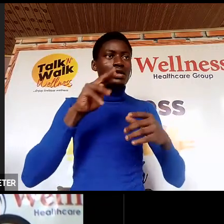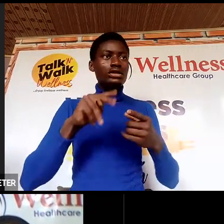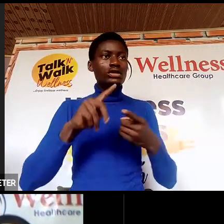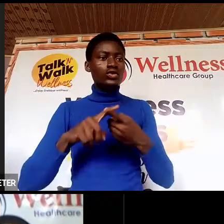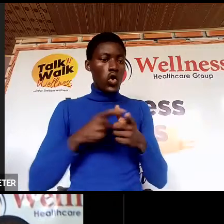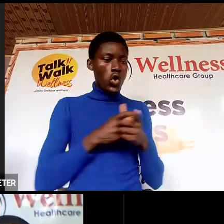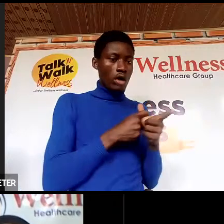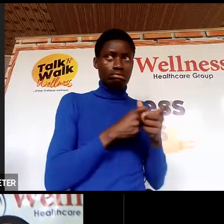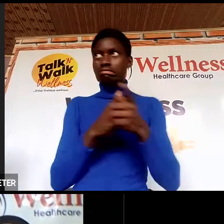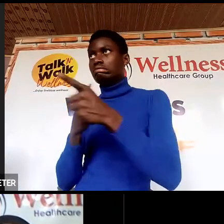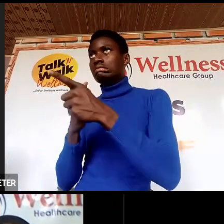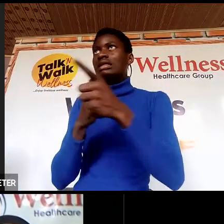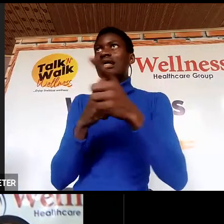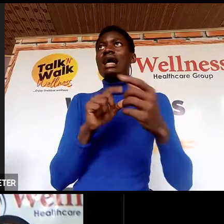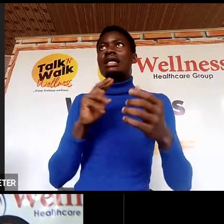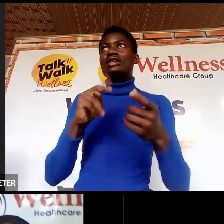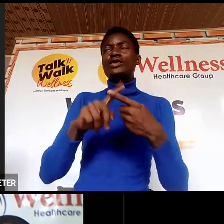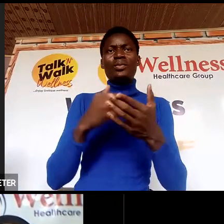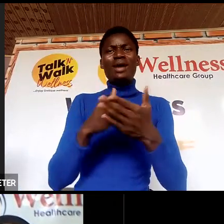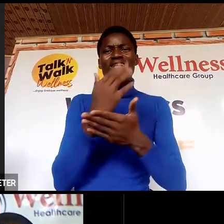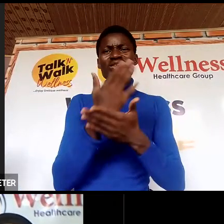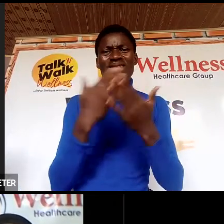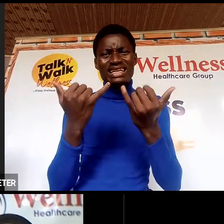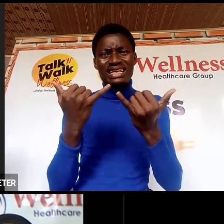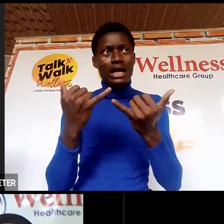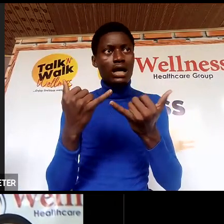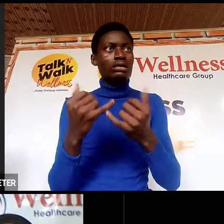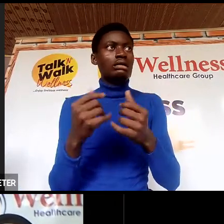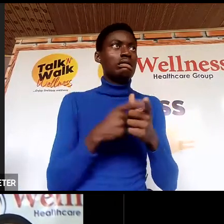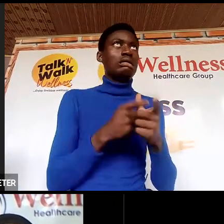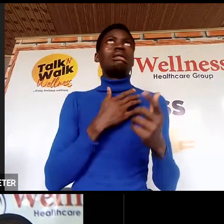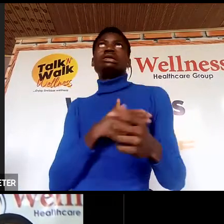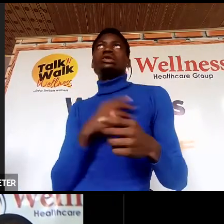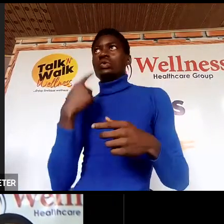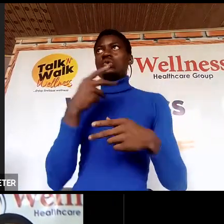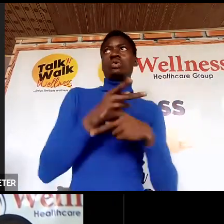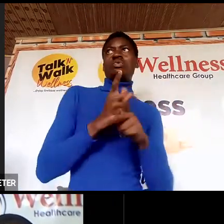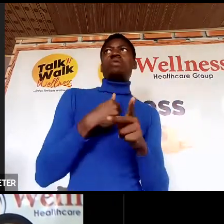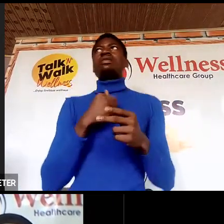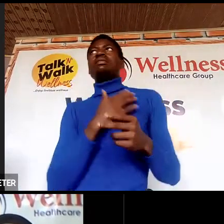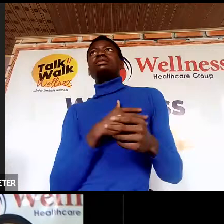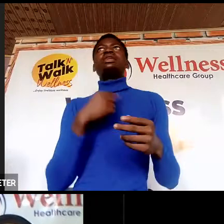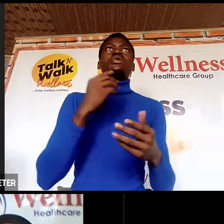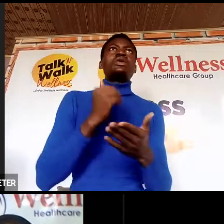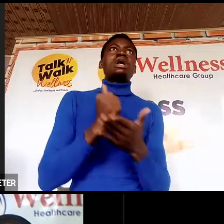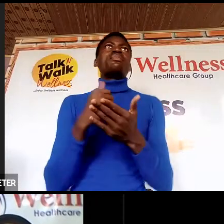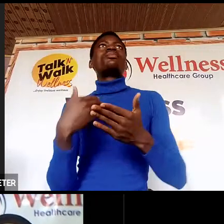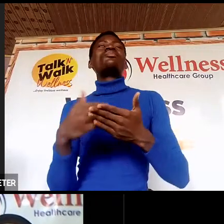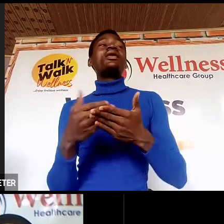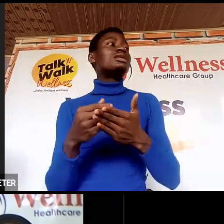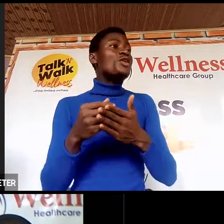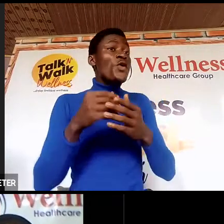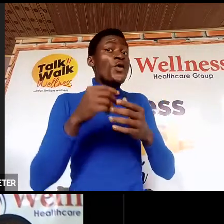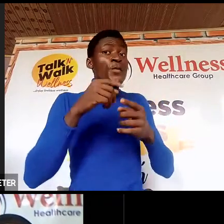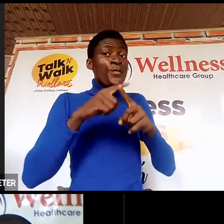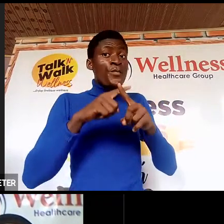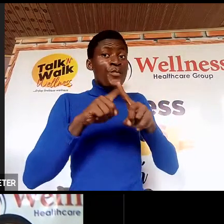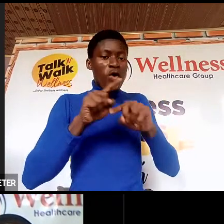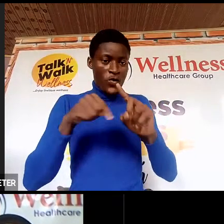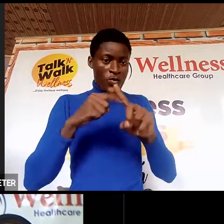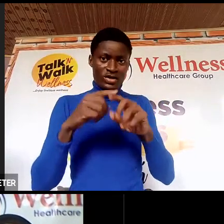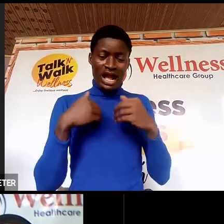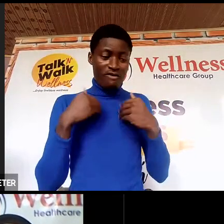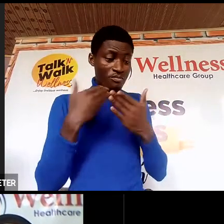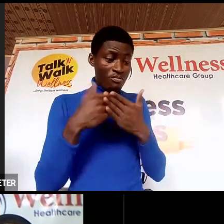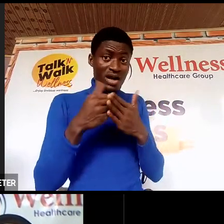to do something big, or maybe I want to travel. Maybe even something that has to do with well-being. I want to travel. I just said, there's this promo